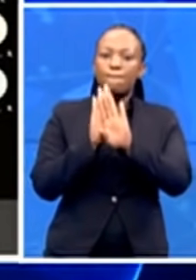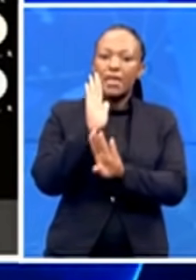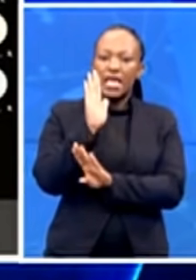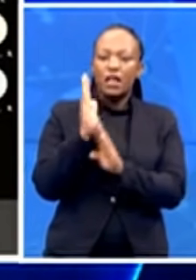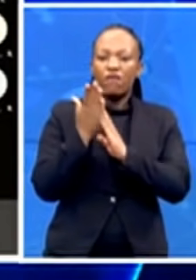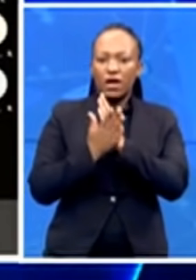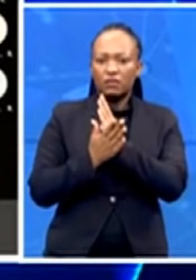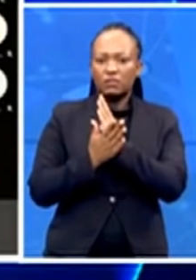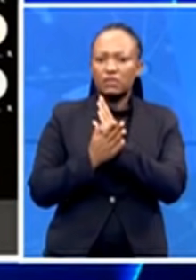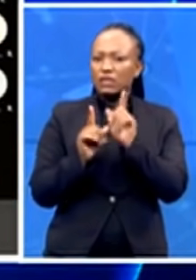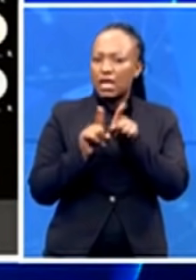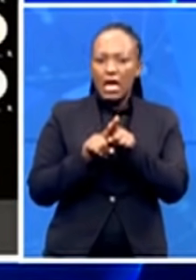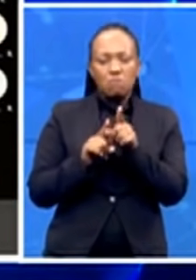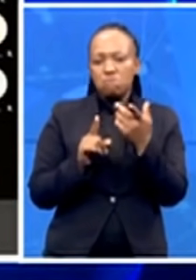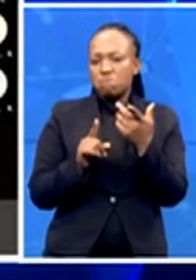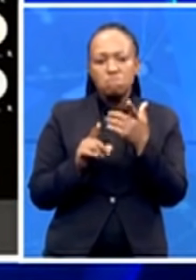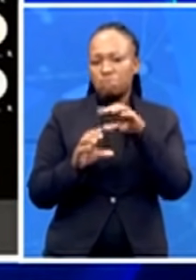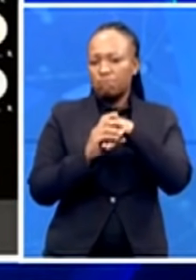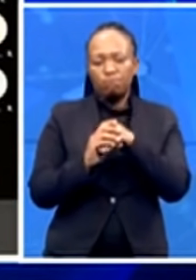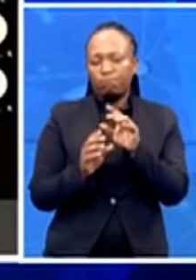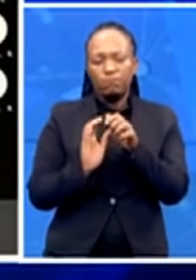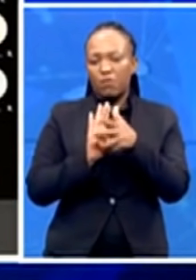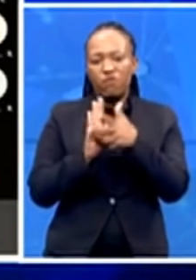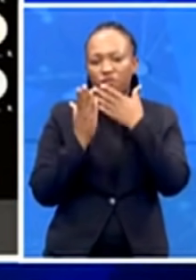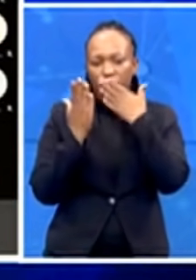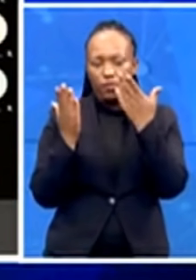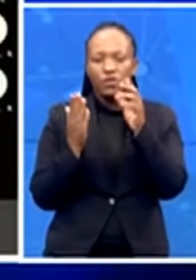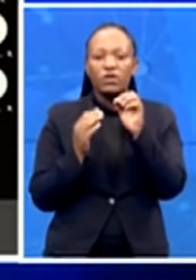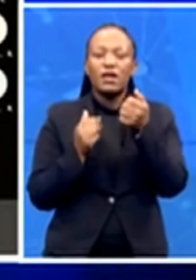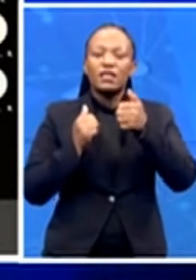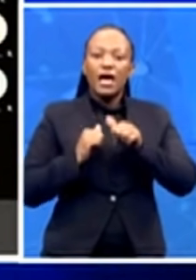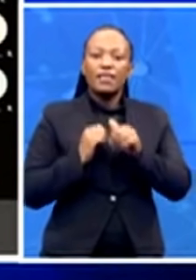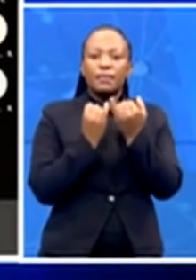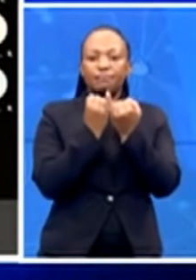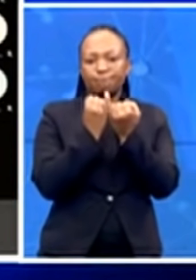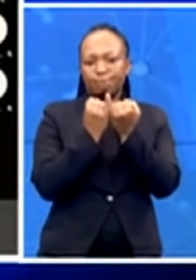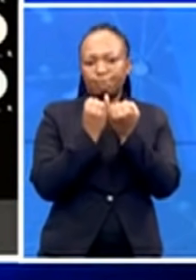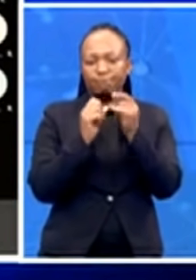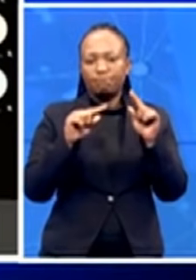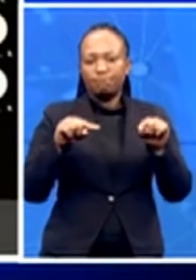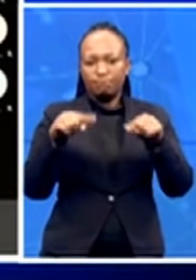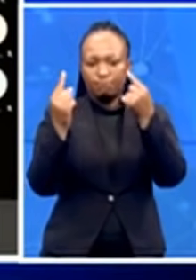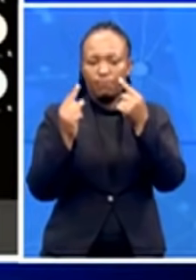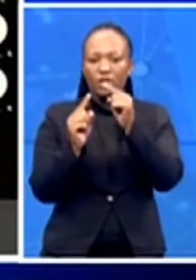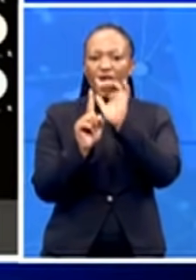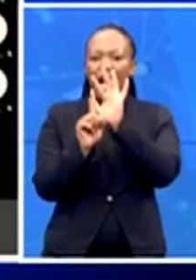The next contention is the attack launched on the step-aside